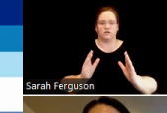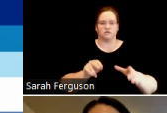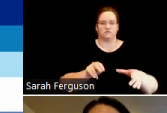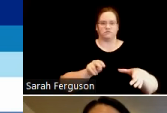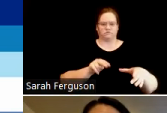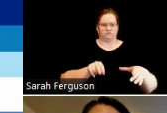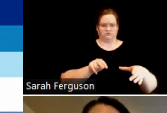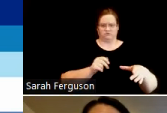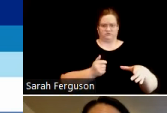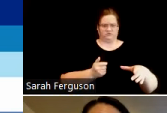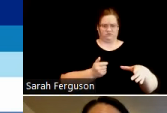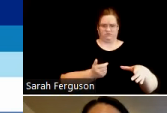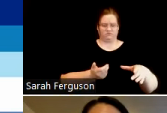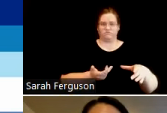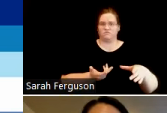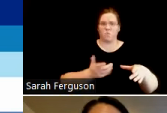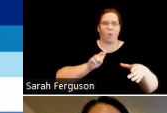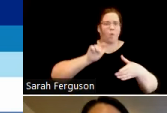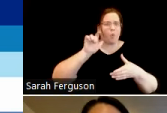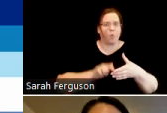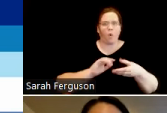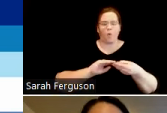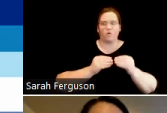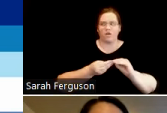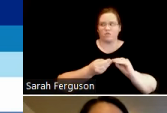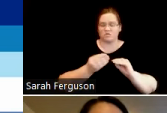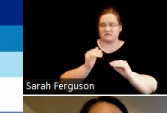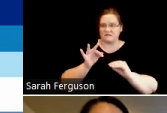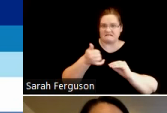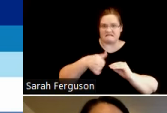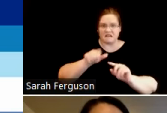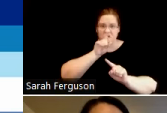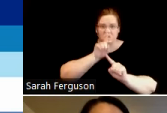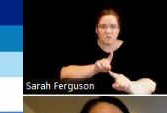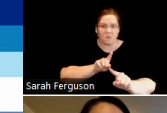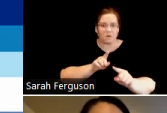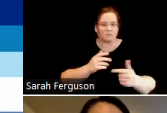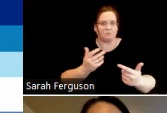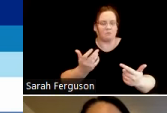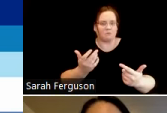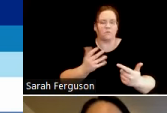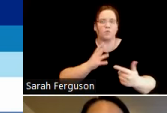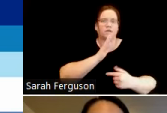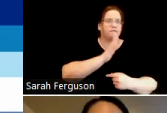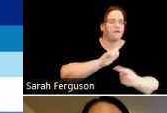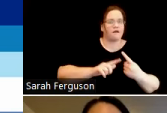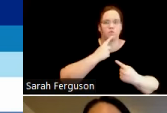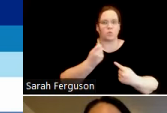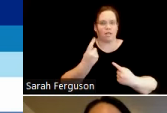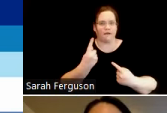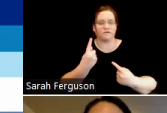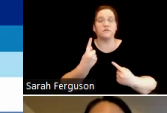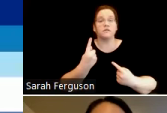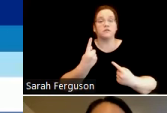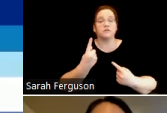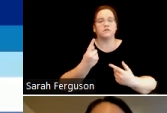extraordinarily low numbers. I don't even, I'm not sure if it was reported at all in the 5 to 11-year group. And so that